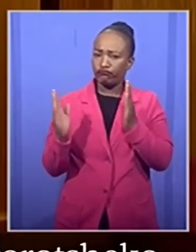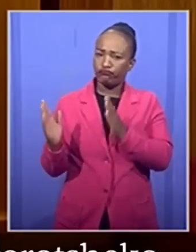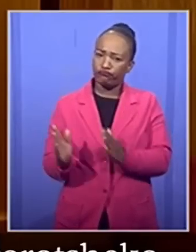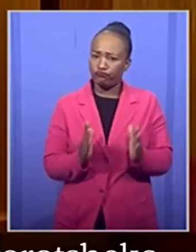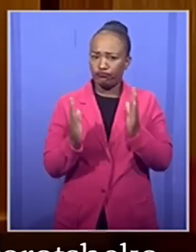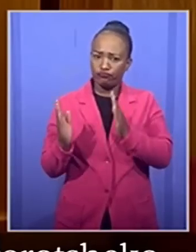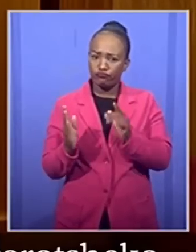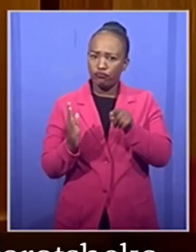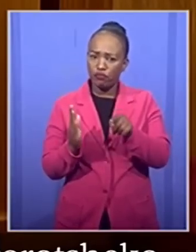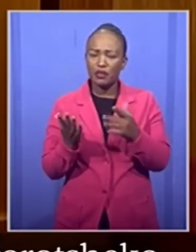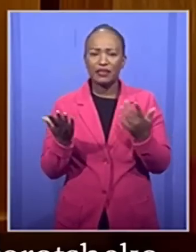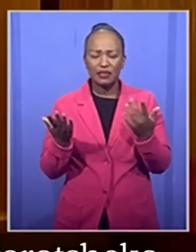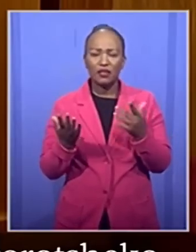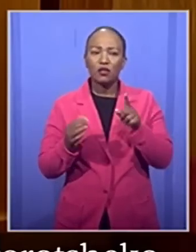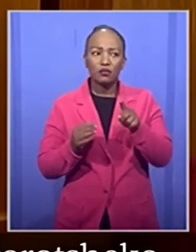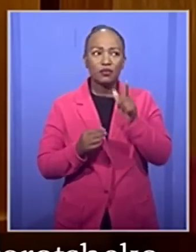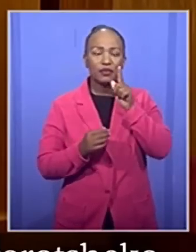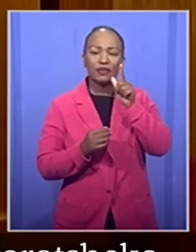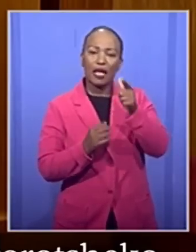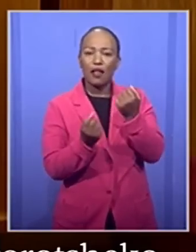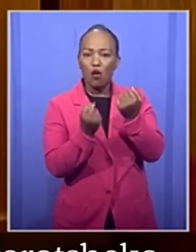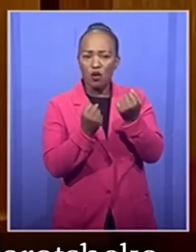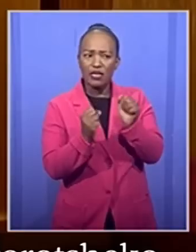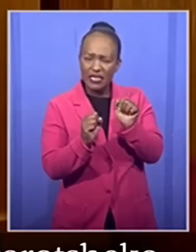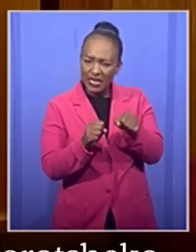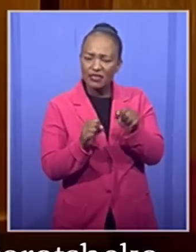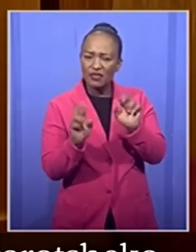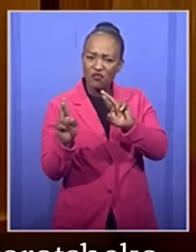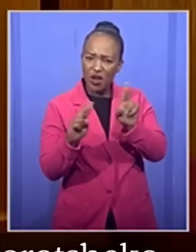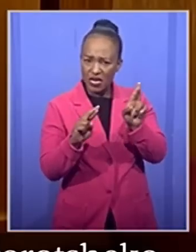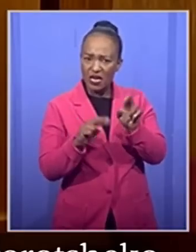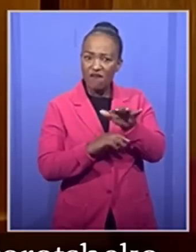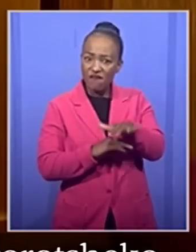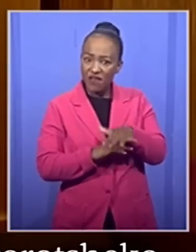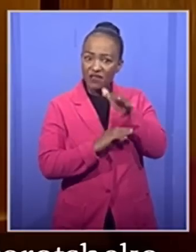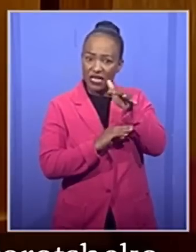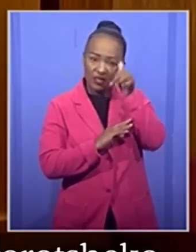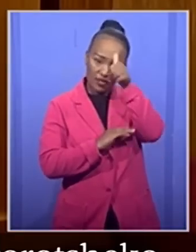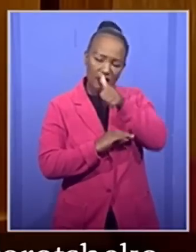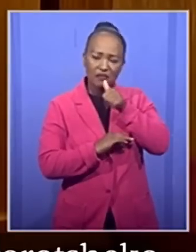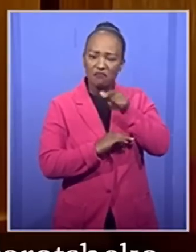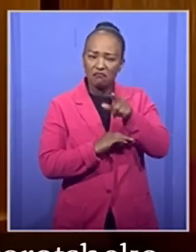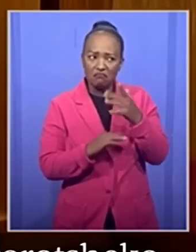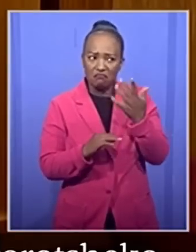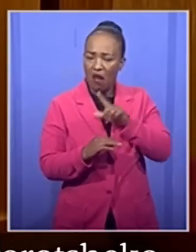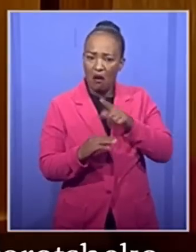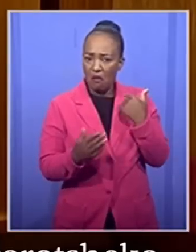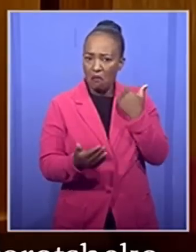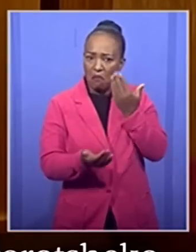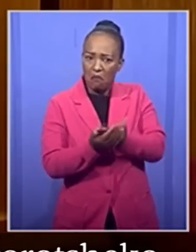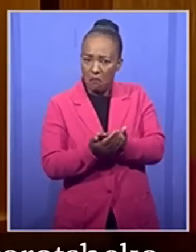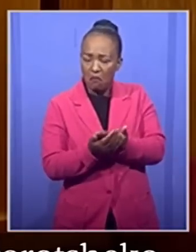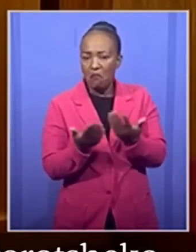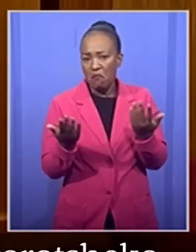in a position to tell the court, yes, we are ready for the 15th of April. How long does one